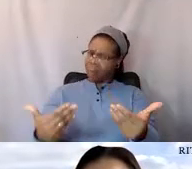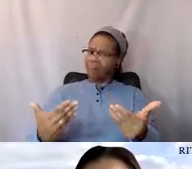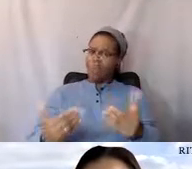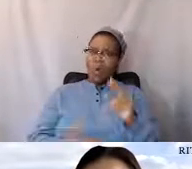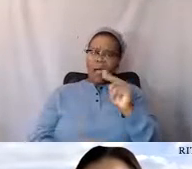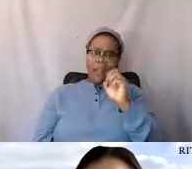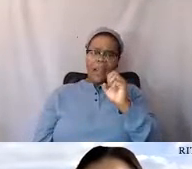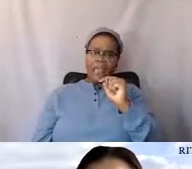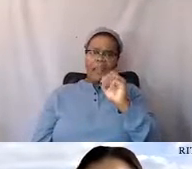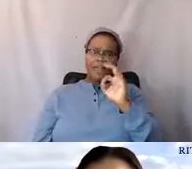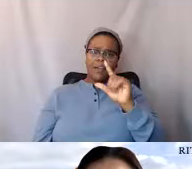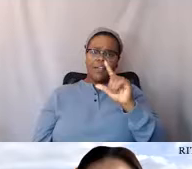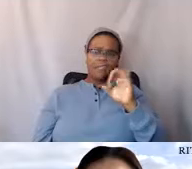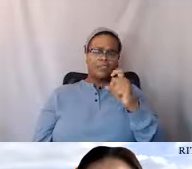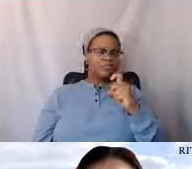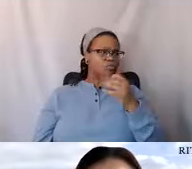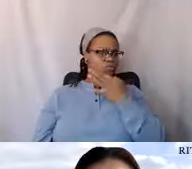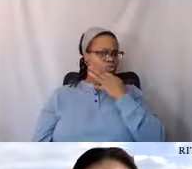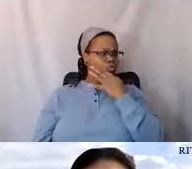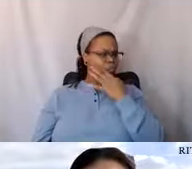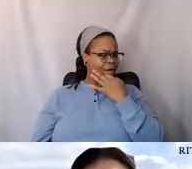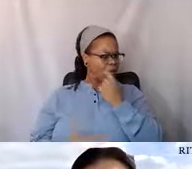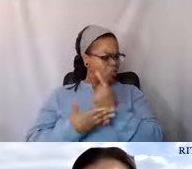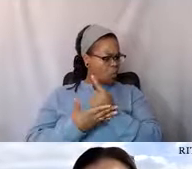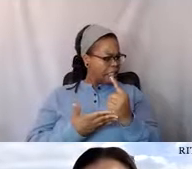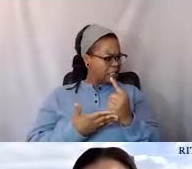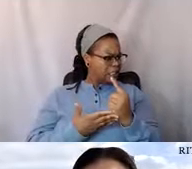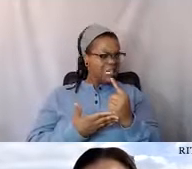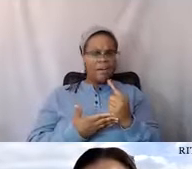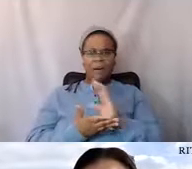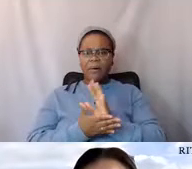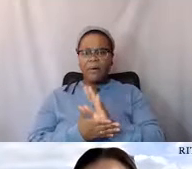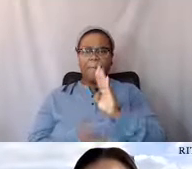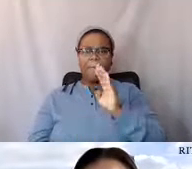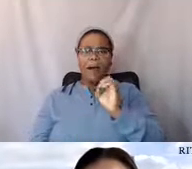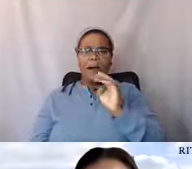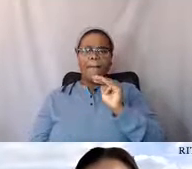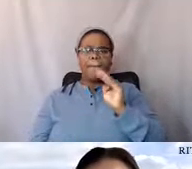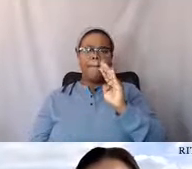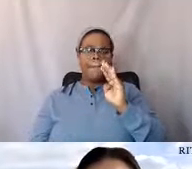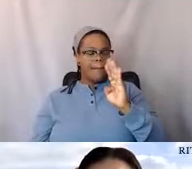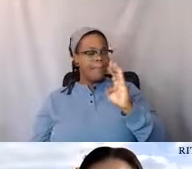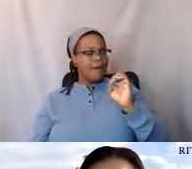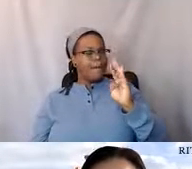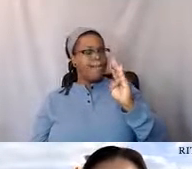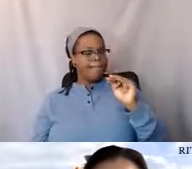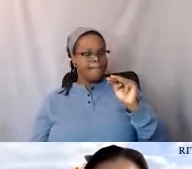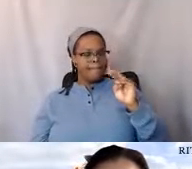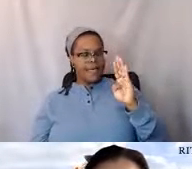the next coming week, there's a film called Bombay Rose that is going to be released. It's an animated